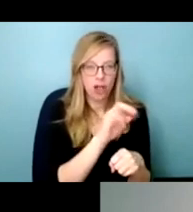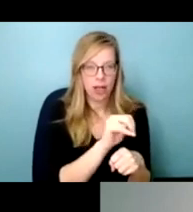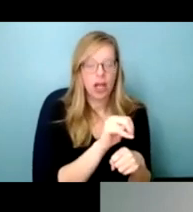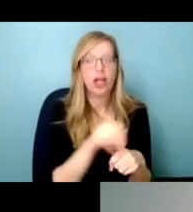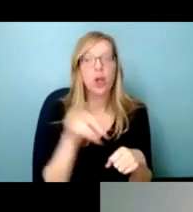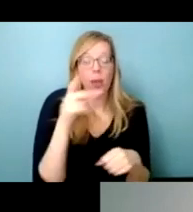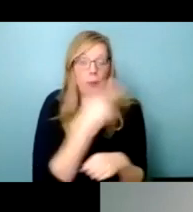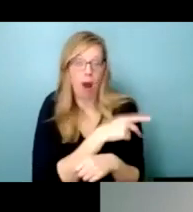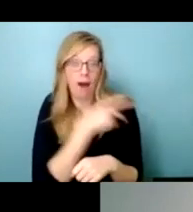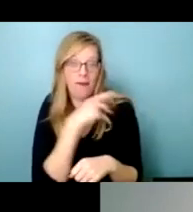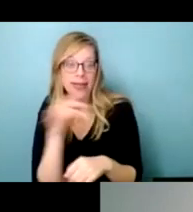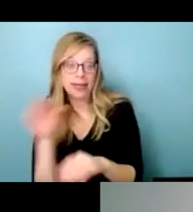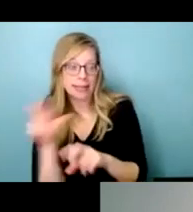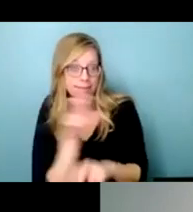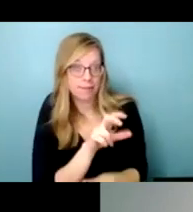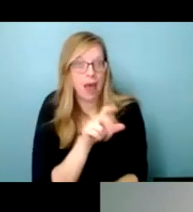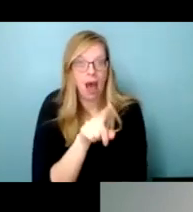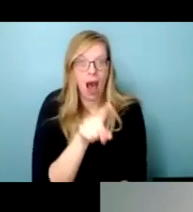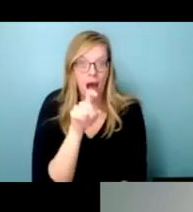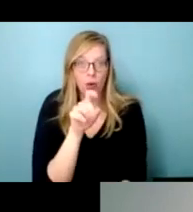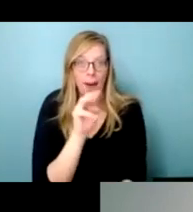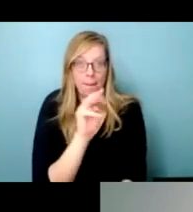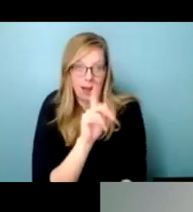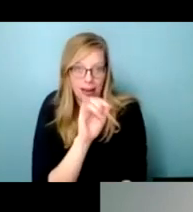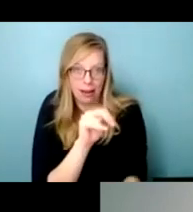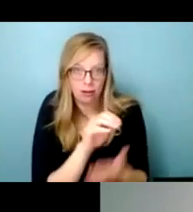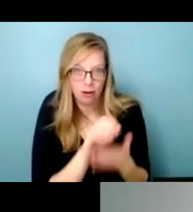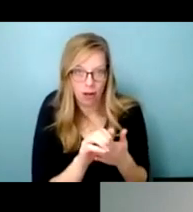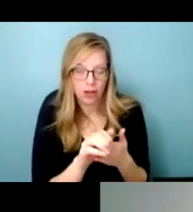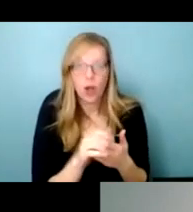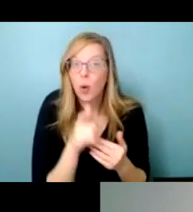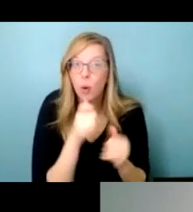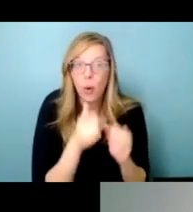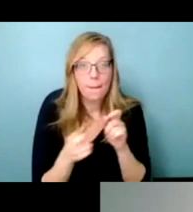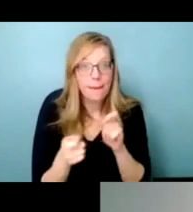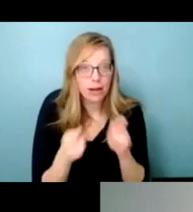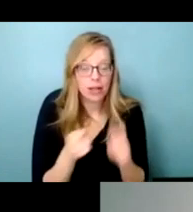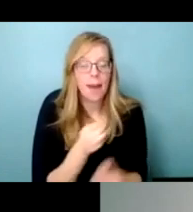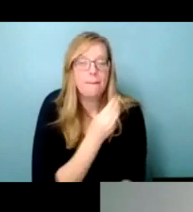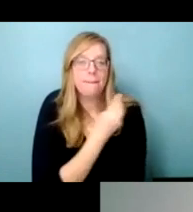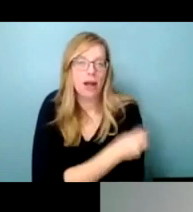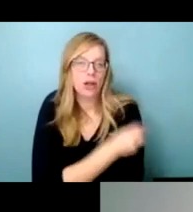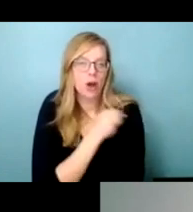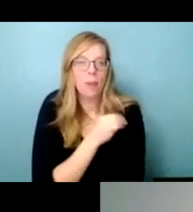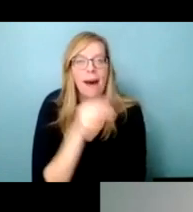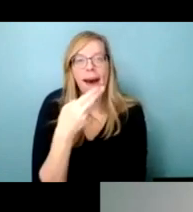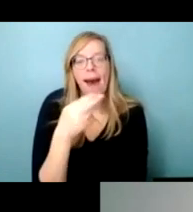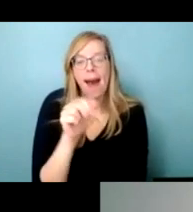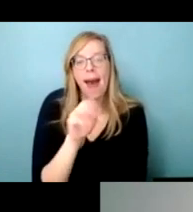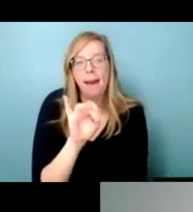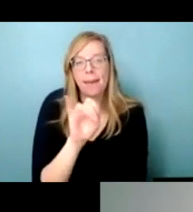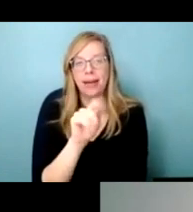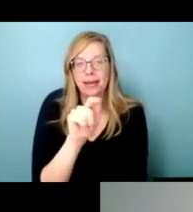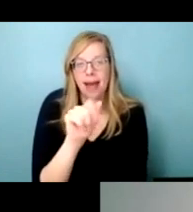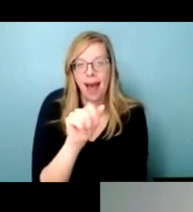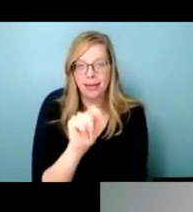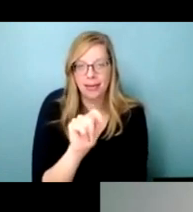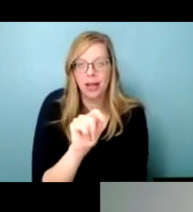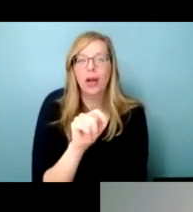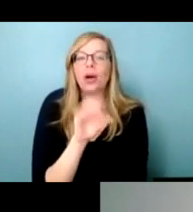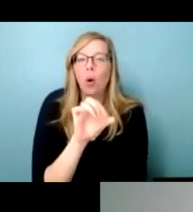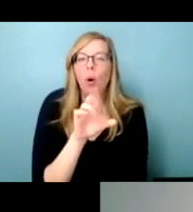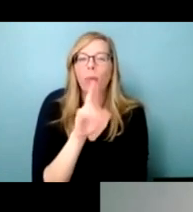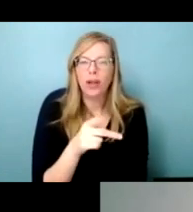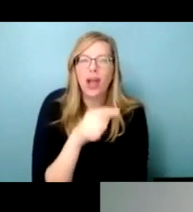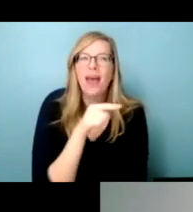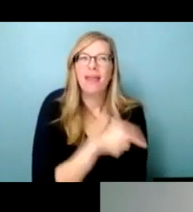province. So that's managed by the Manitoba Habitat Heritage Corporation. So it generates maybe